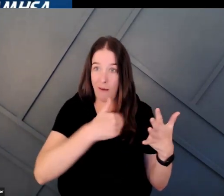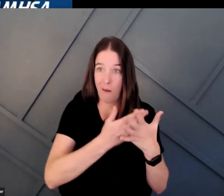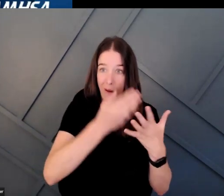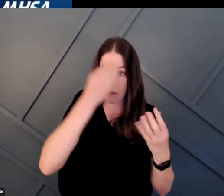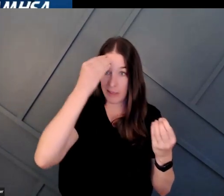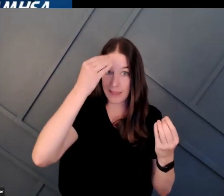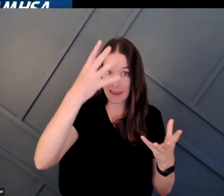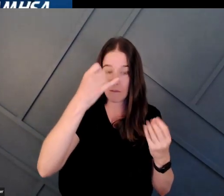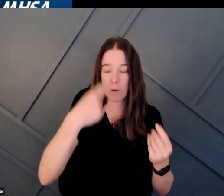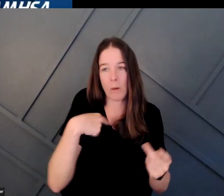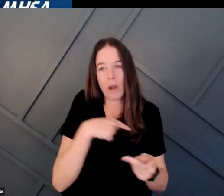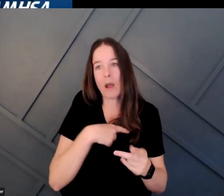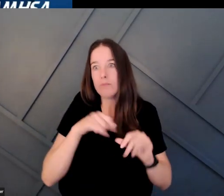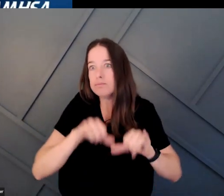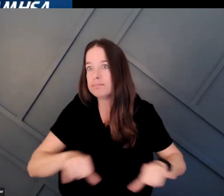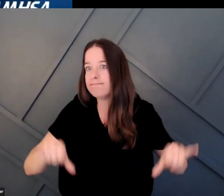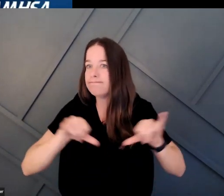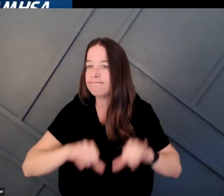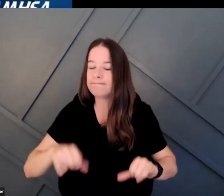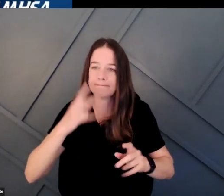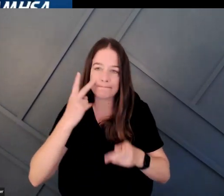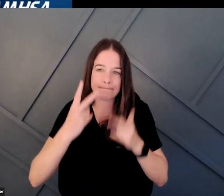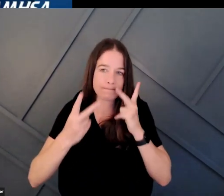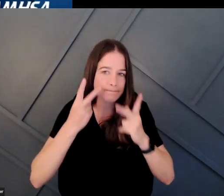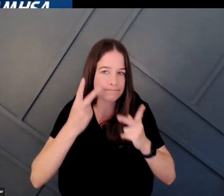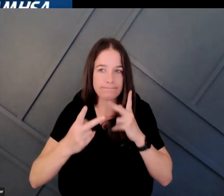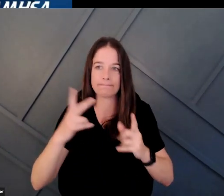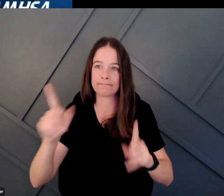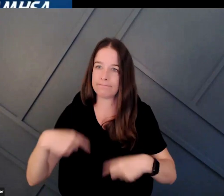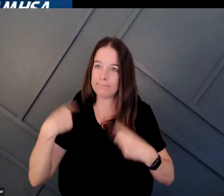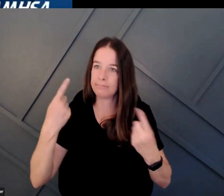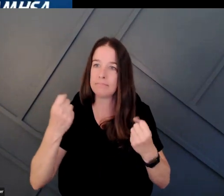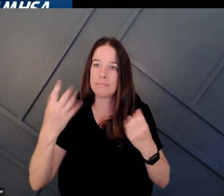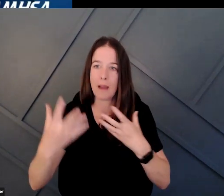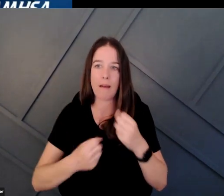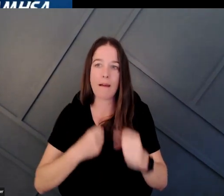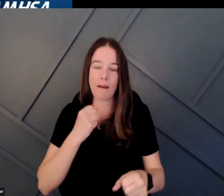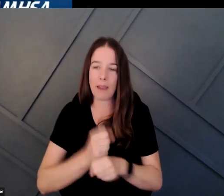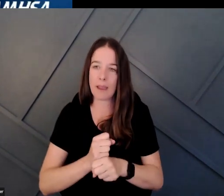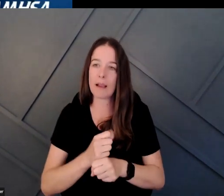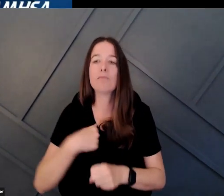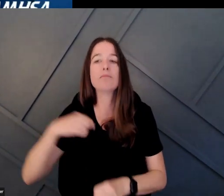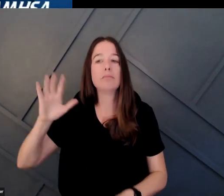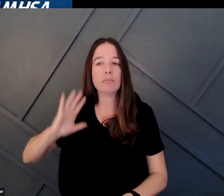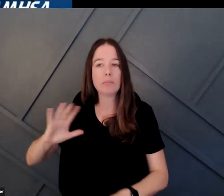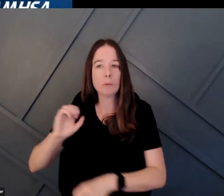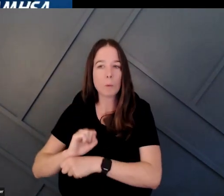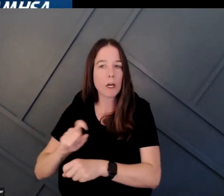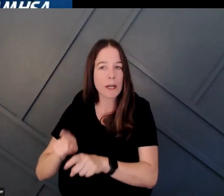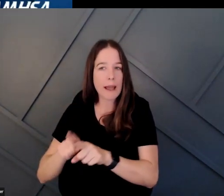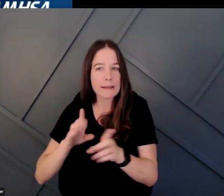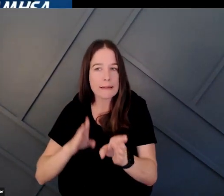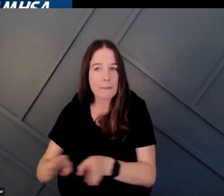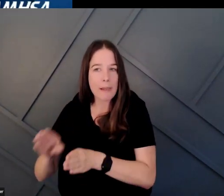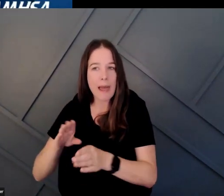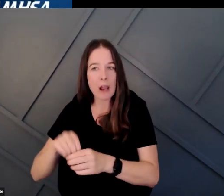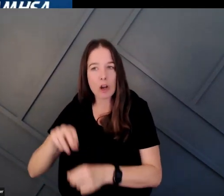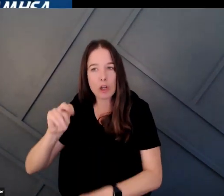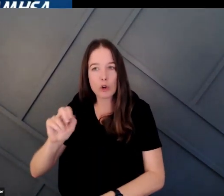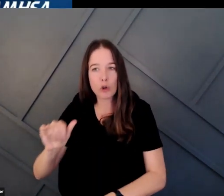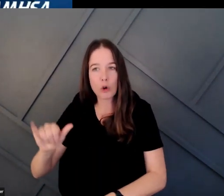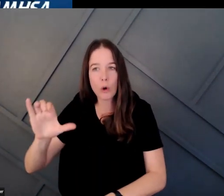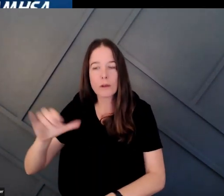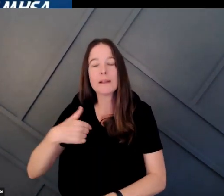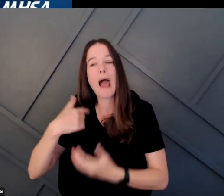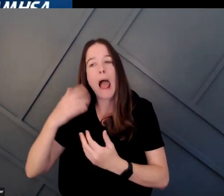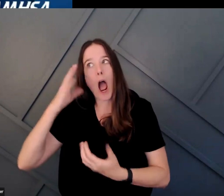many years. I used to be a planner in New York City, and I was aware that people with schizophrenia were more likely to die in extreme heat